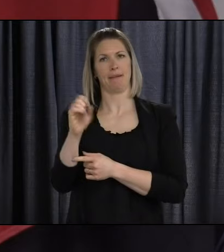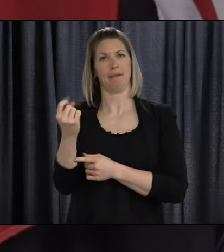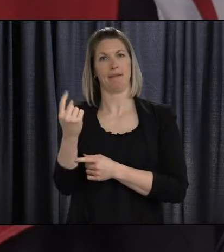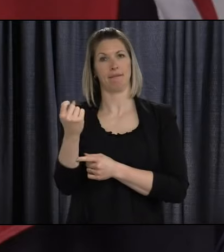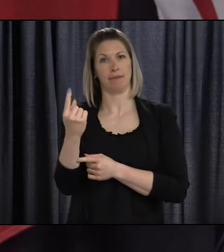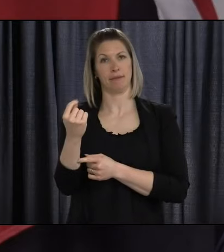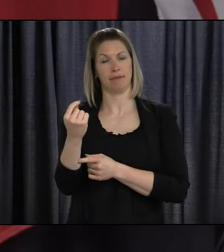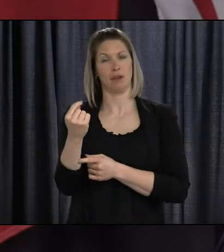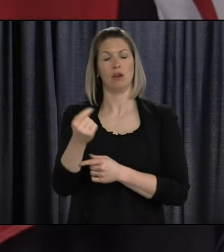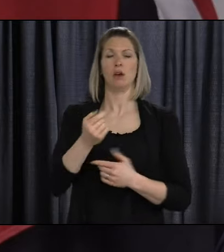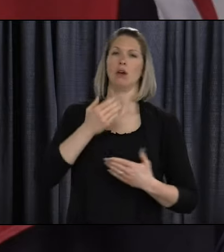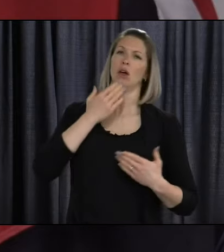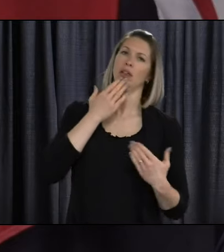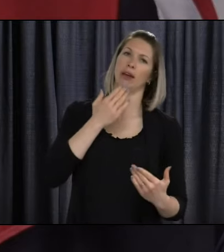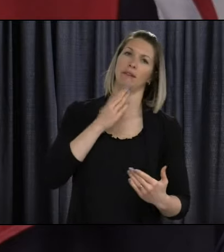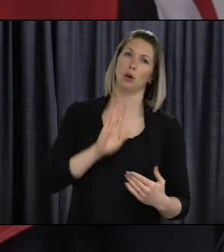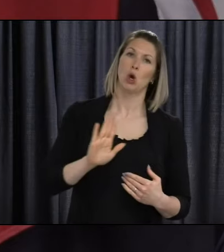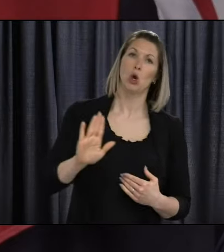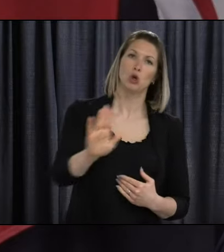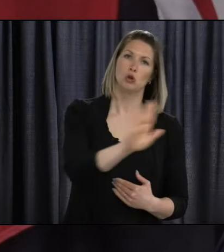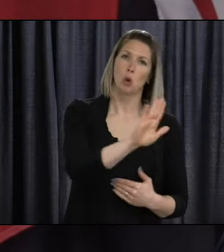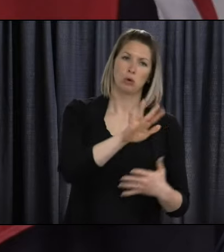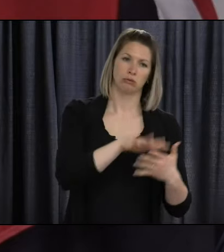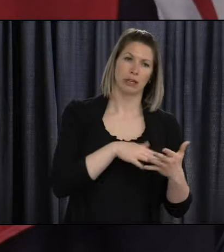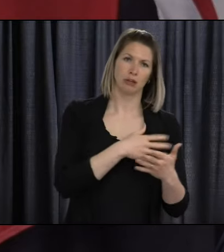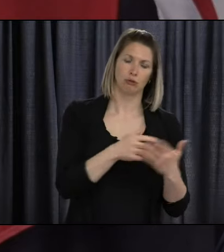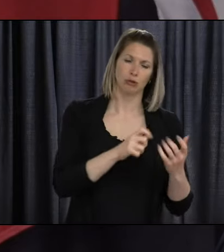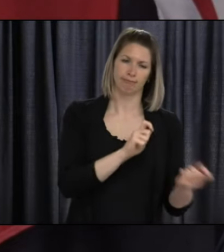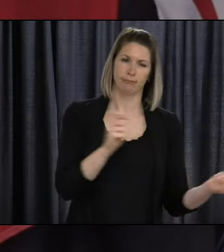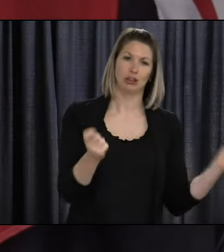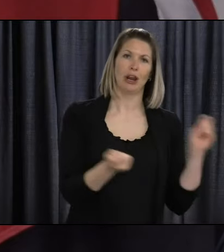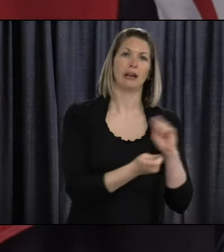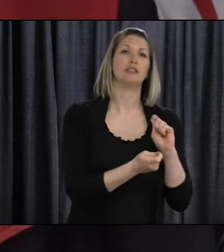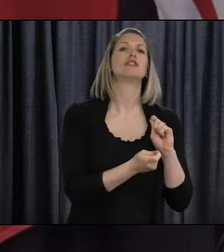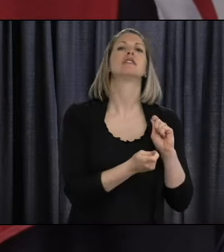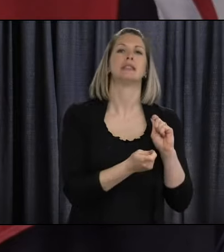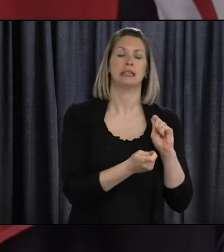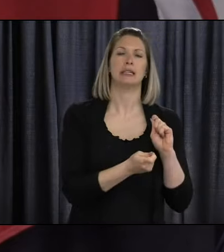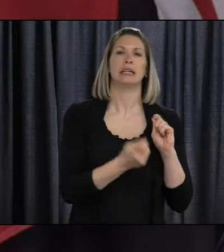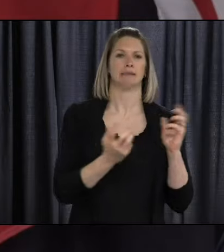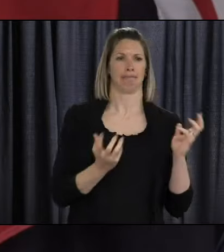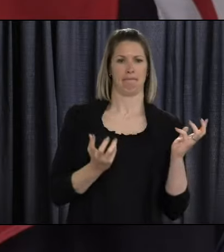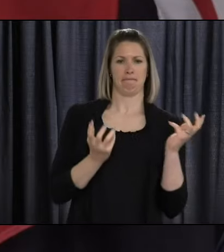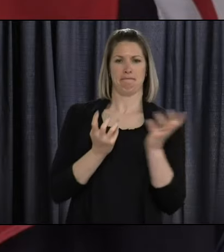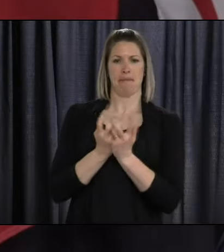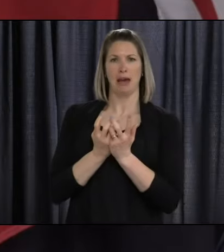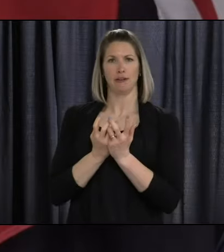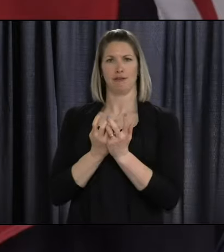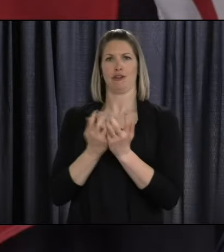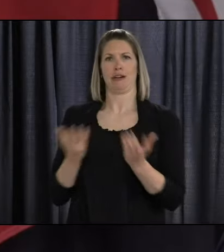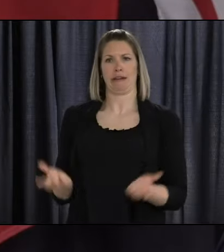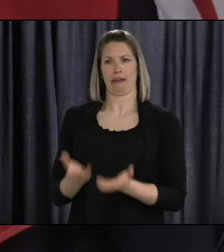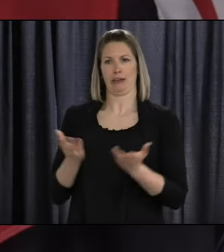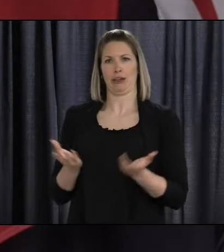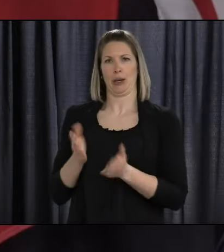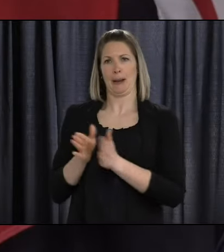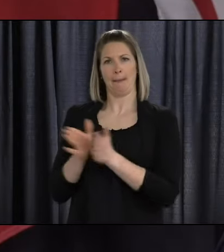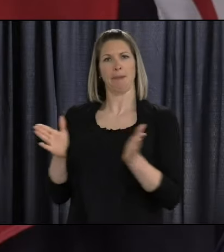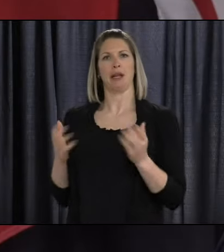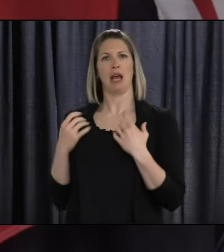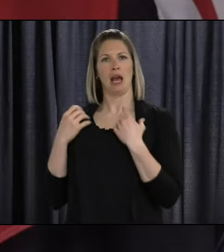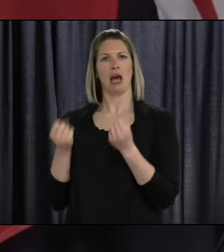you have adapted your life in what is becoming a new normal for Newfoundlanders and Labradorians. But it's important now that we continue to support each